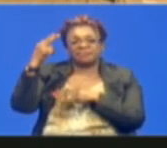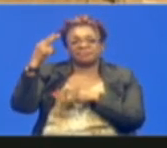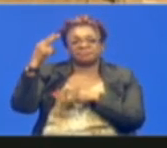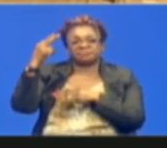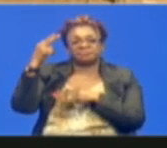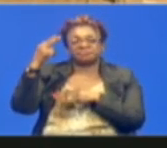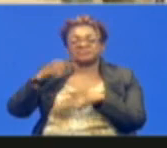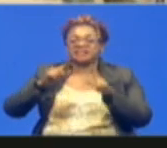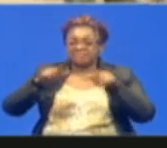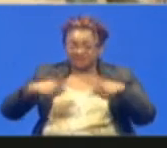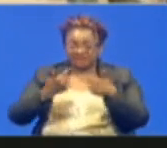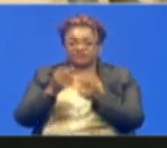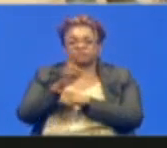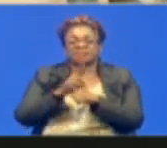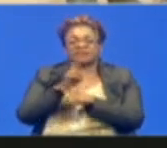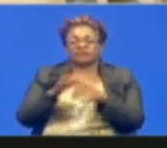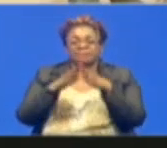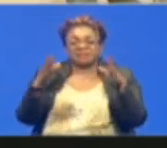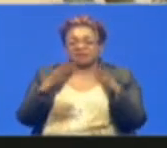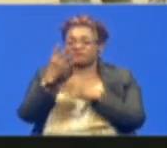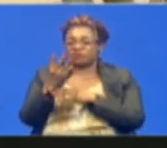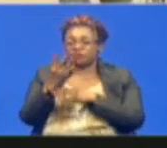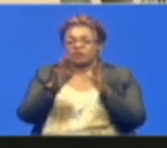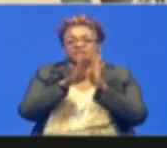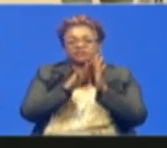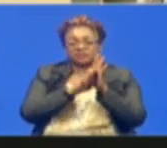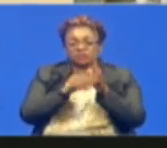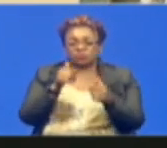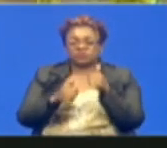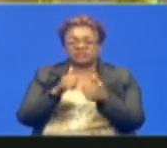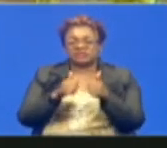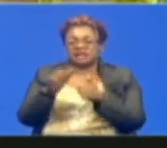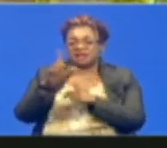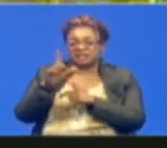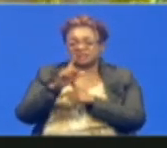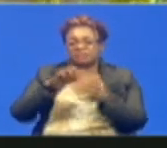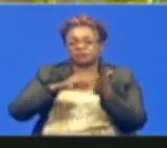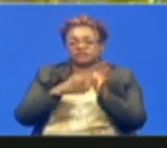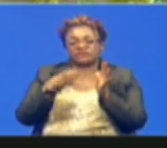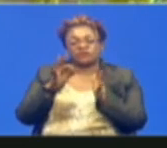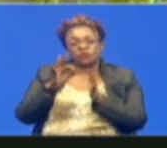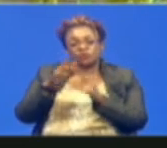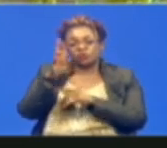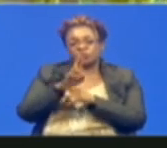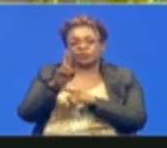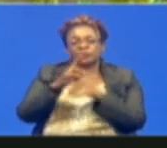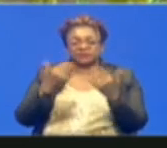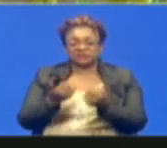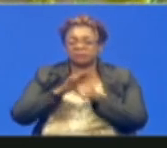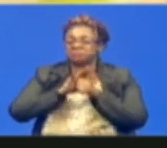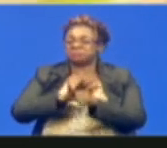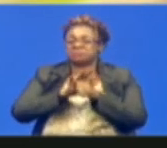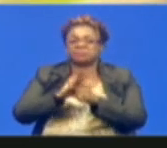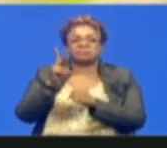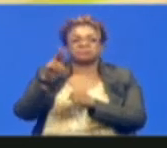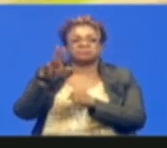The demands for spending for the Big Four agenda, which is a legacy project for President Uhuru Kenyatta, are likely to pile pressure on KRA